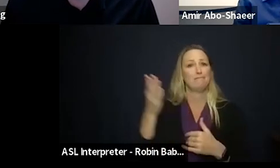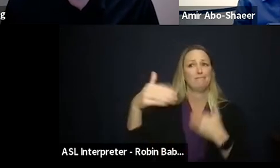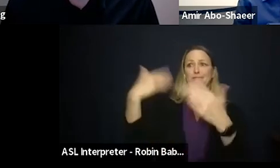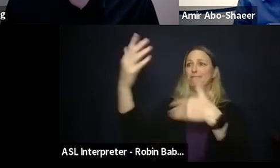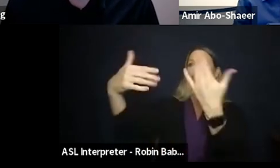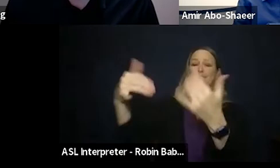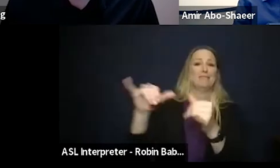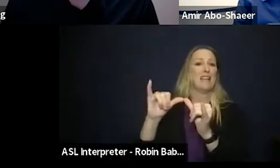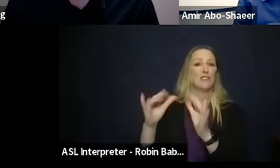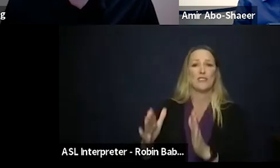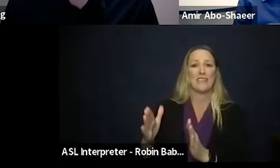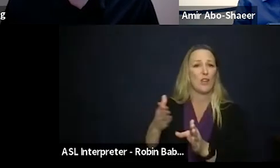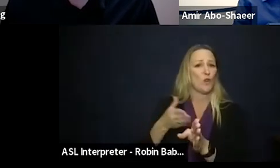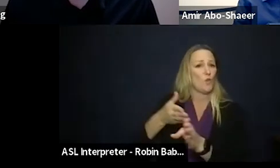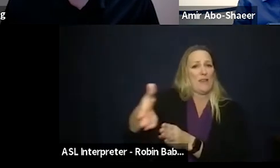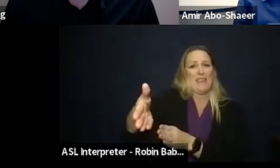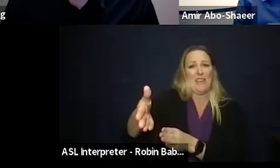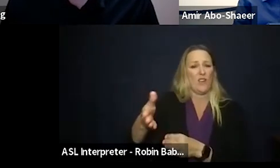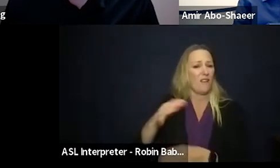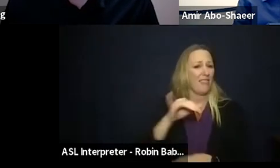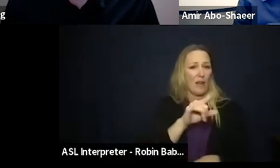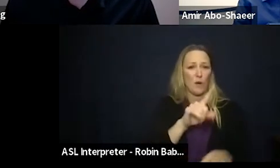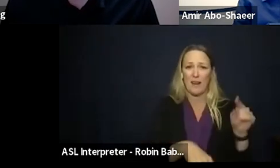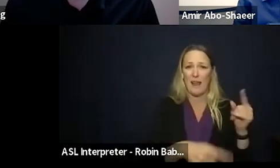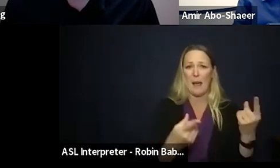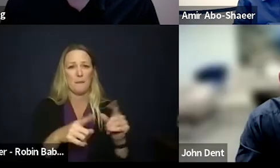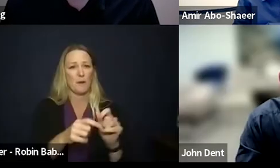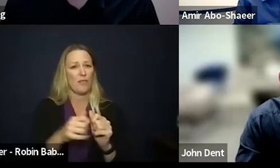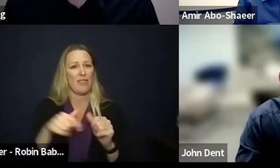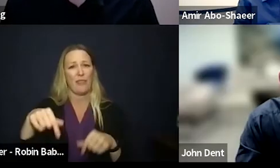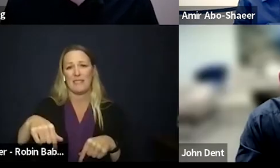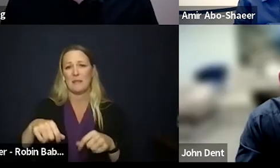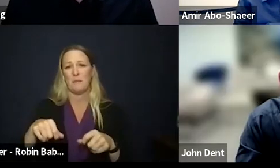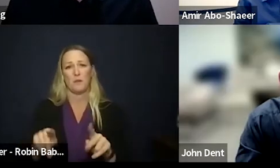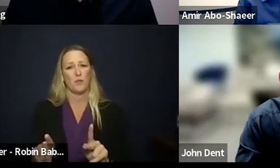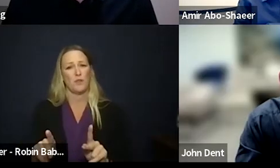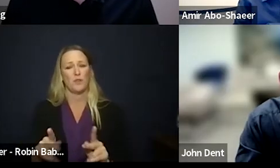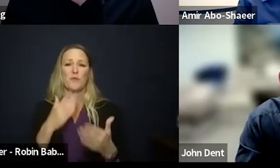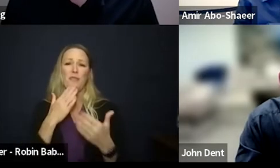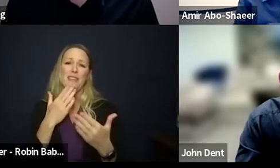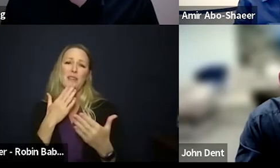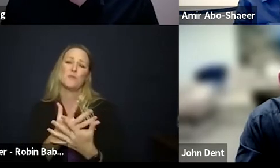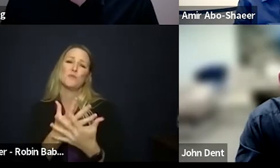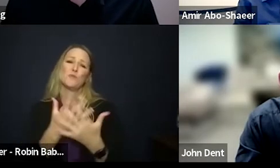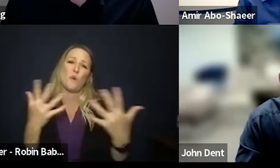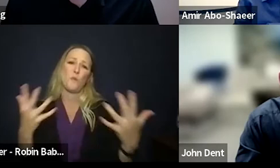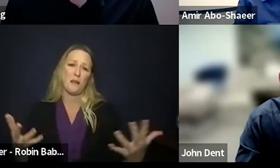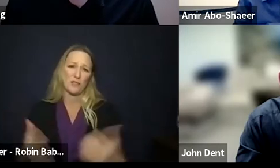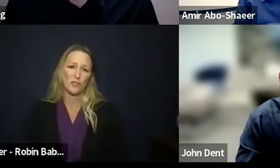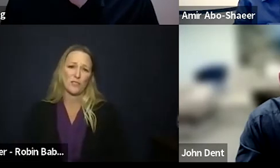an engineer and this would never have happened without this opportunity so thank you very much